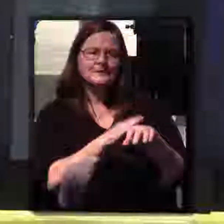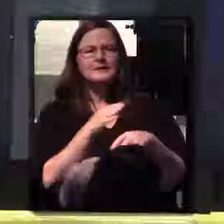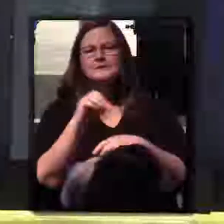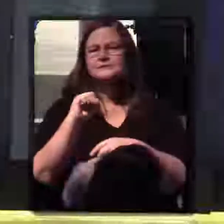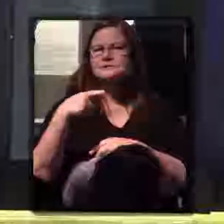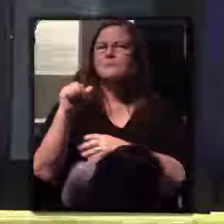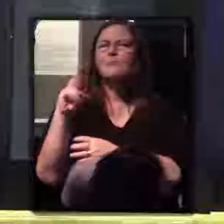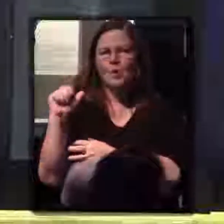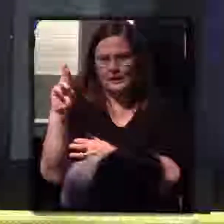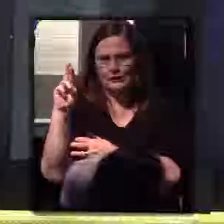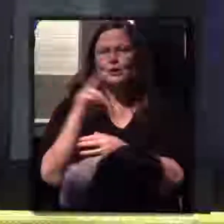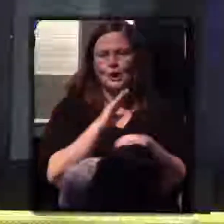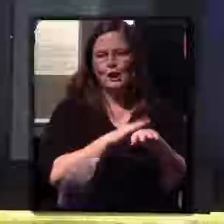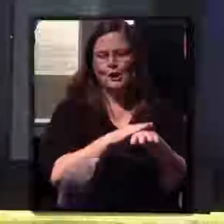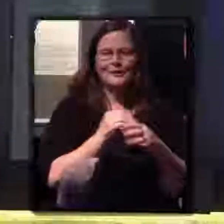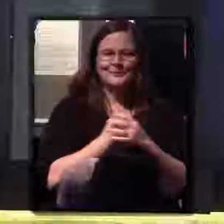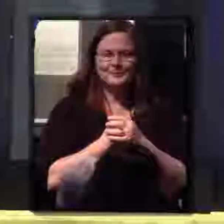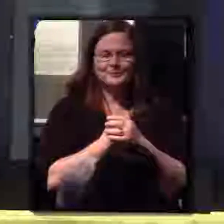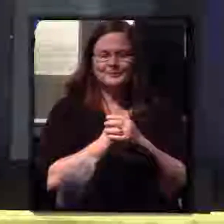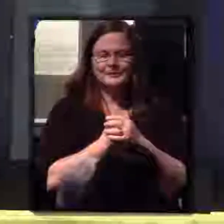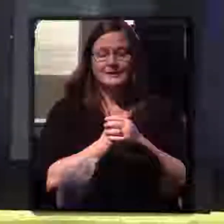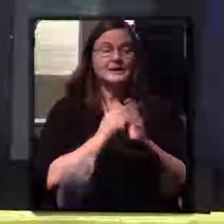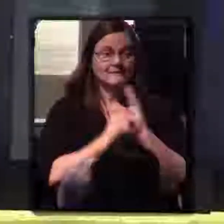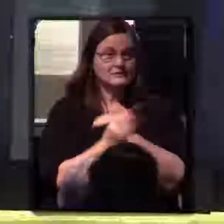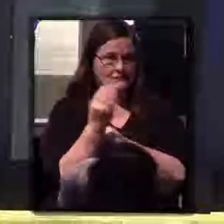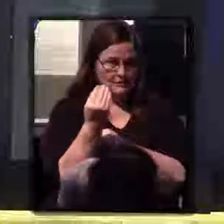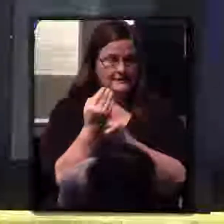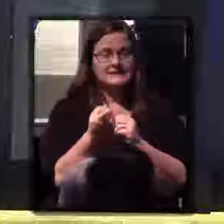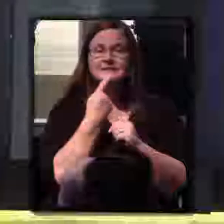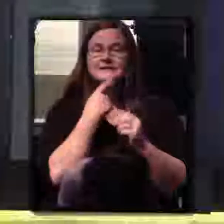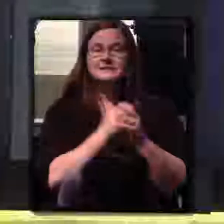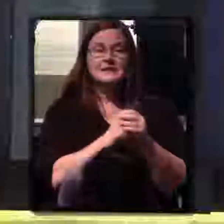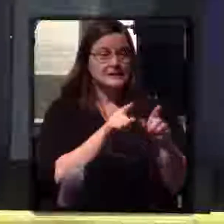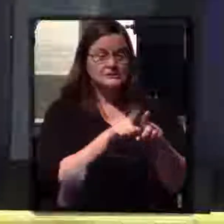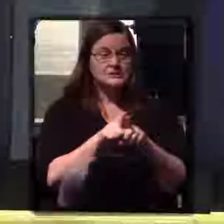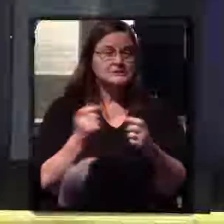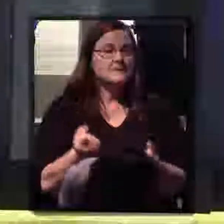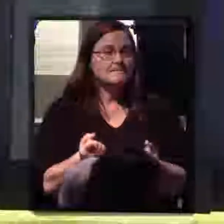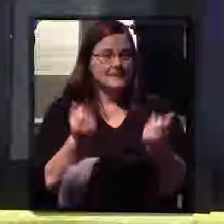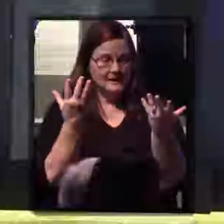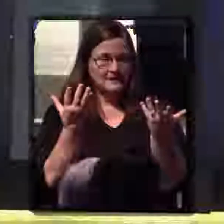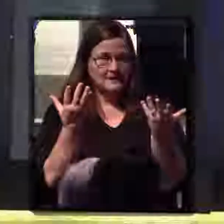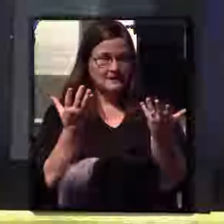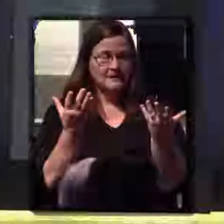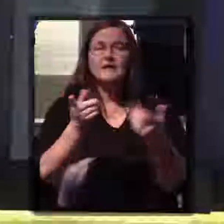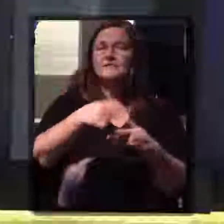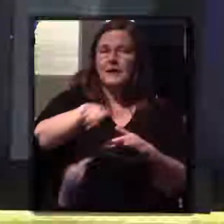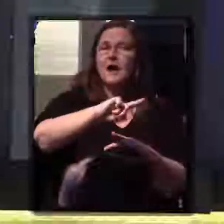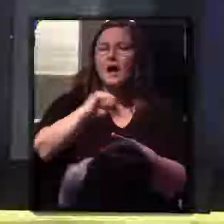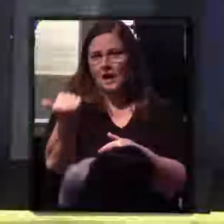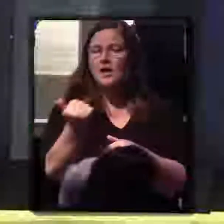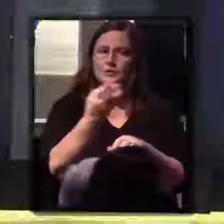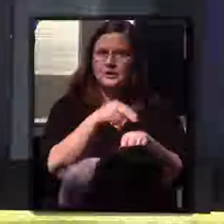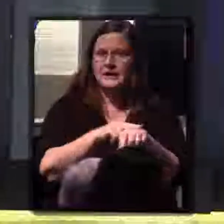disclaimer, a spoiler alert, if you will. And he goes on in verse 14 and he says,